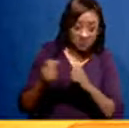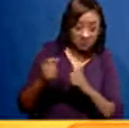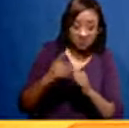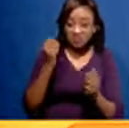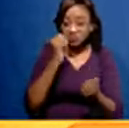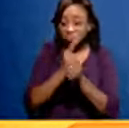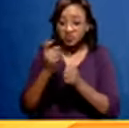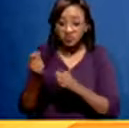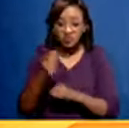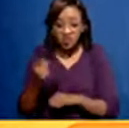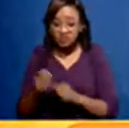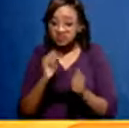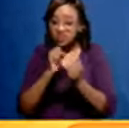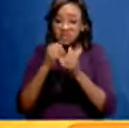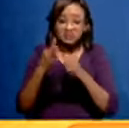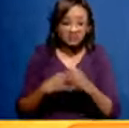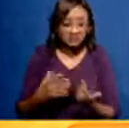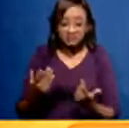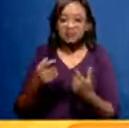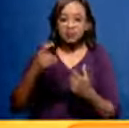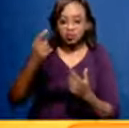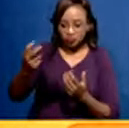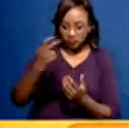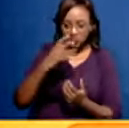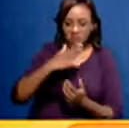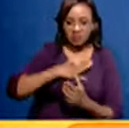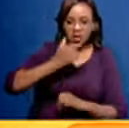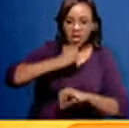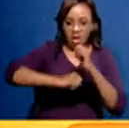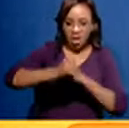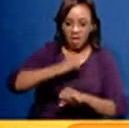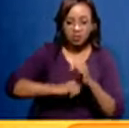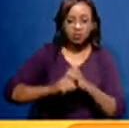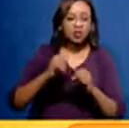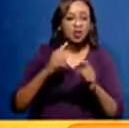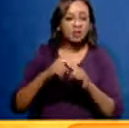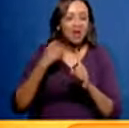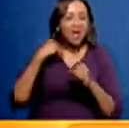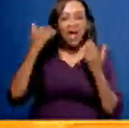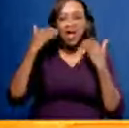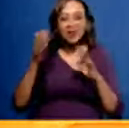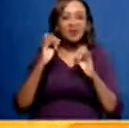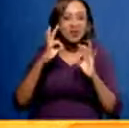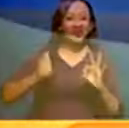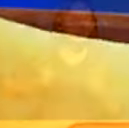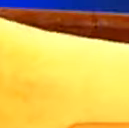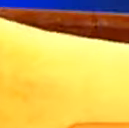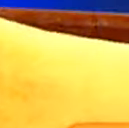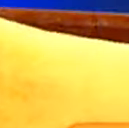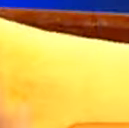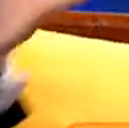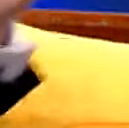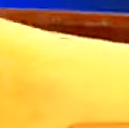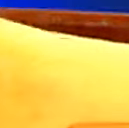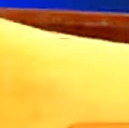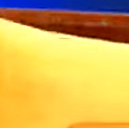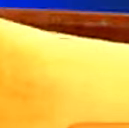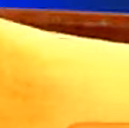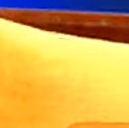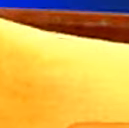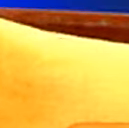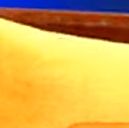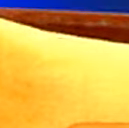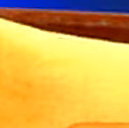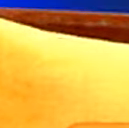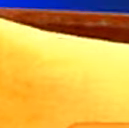now, 18 months from now, 24 months from now. I'm not sure whether you want to invite me every 6 months, but it would be a good start at least 6 months from now. So my